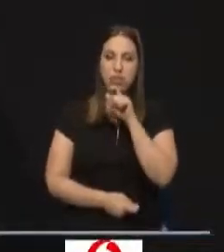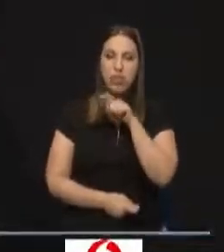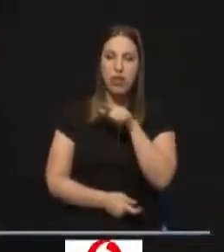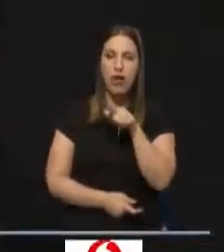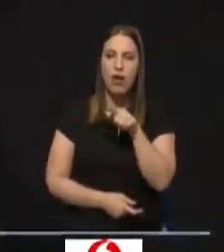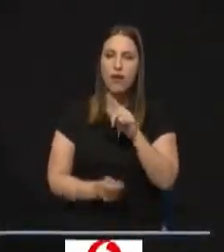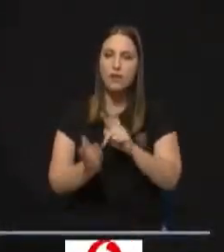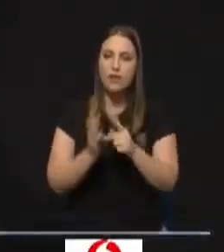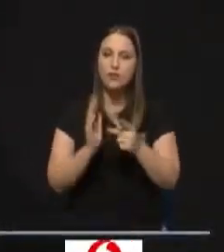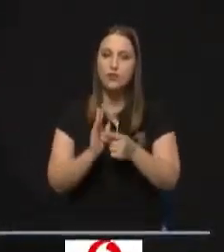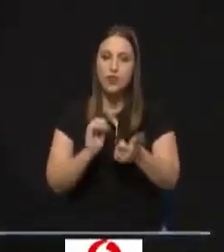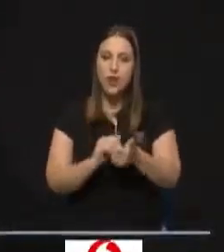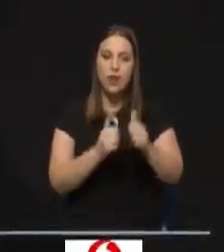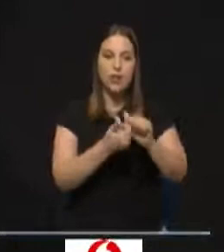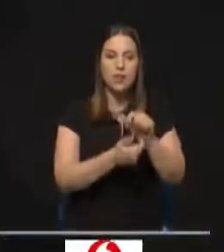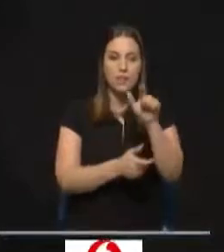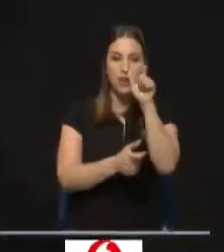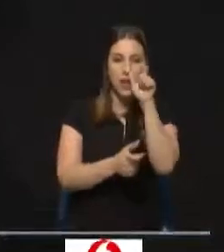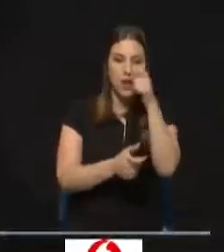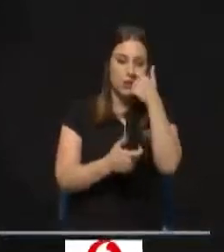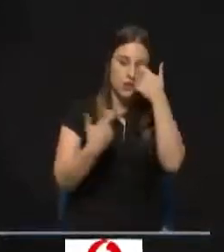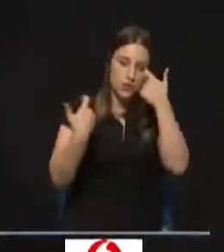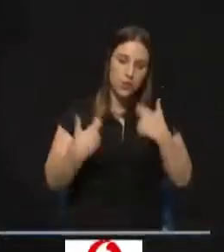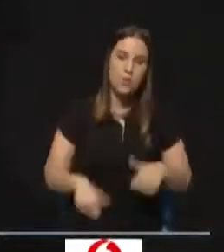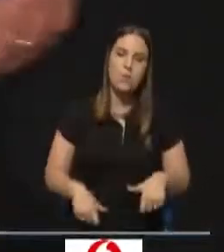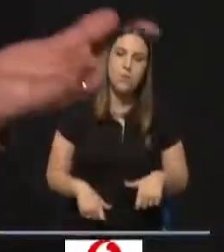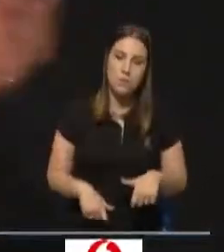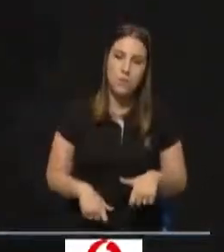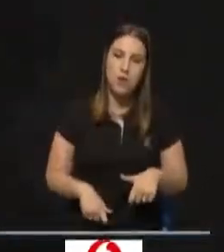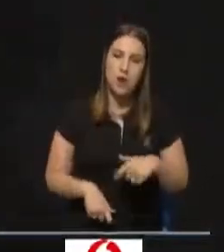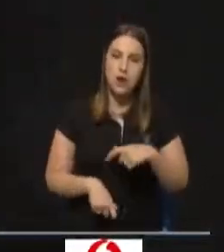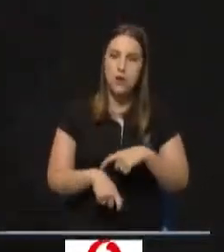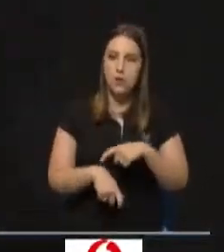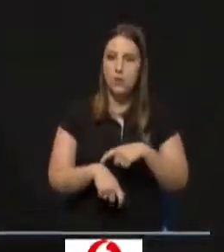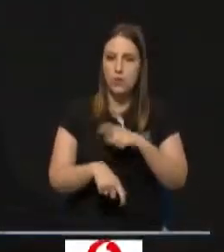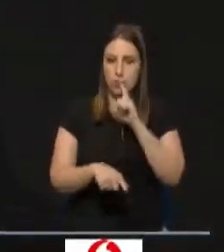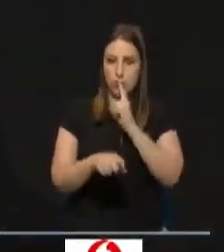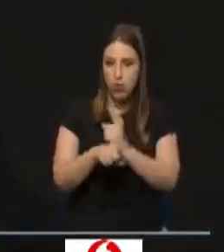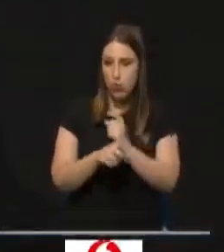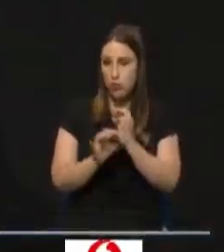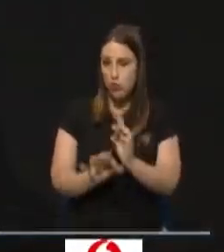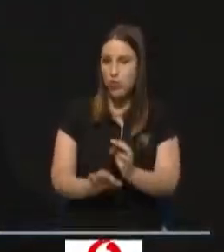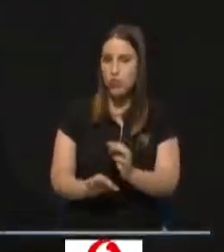transformation, the latency of 5G, technology can adjust to